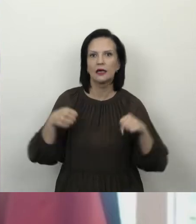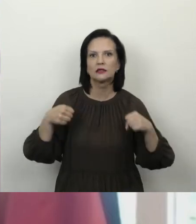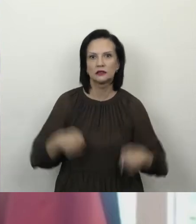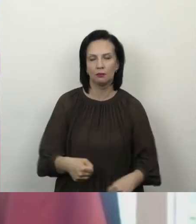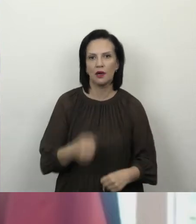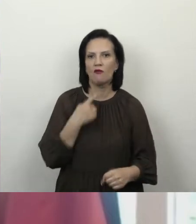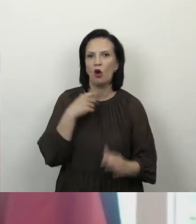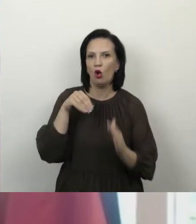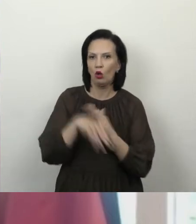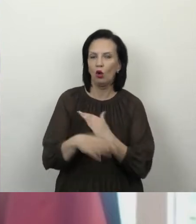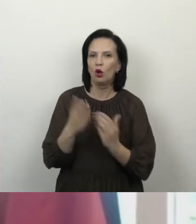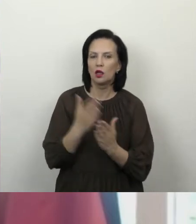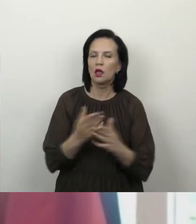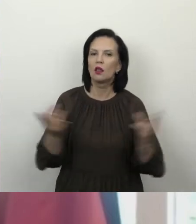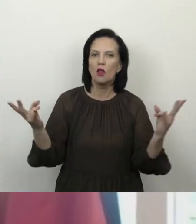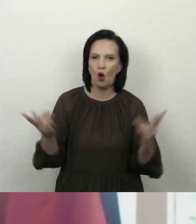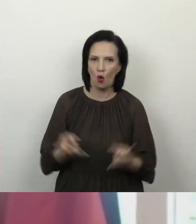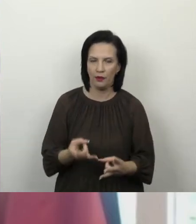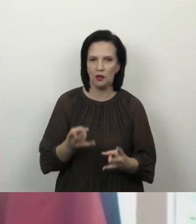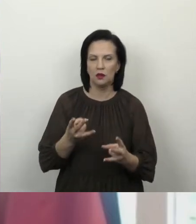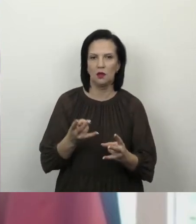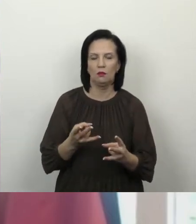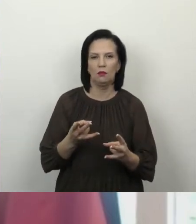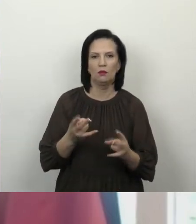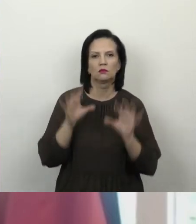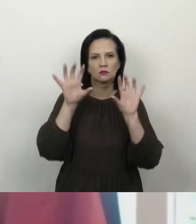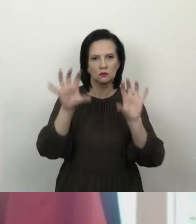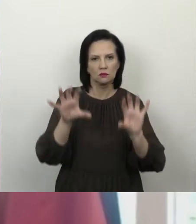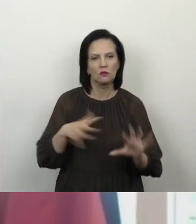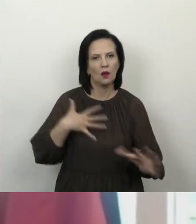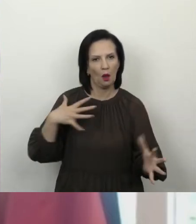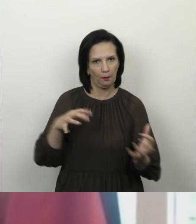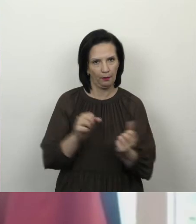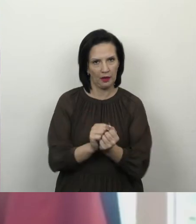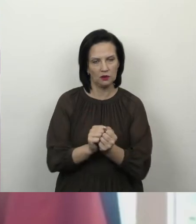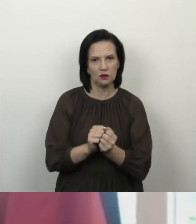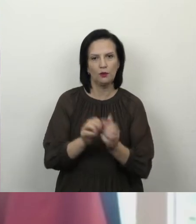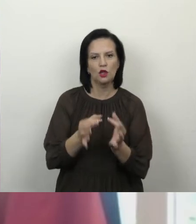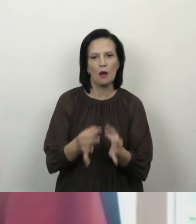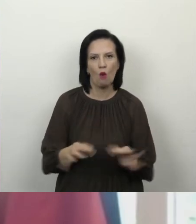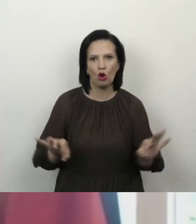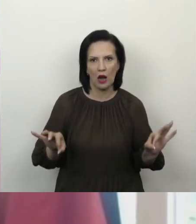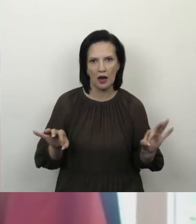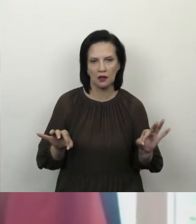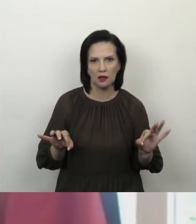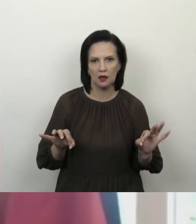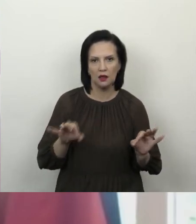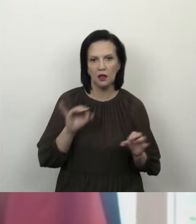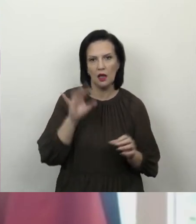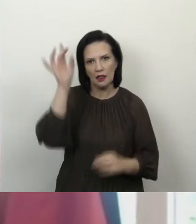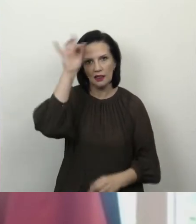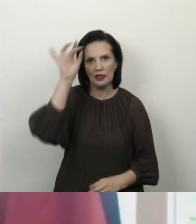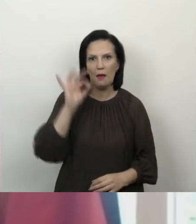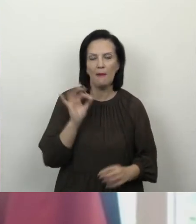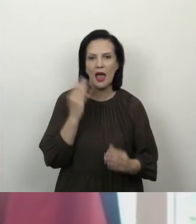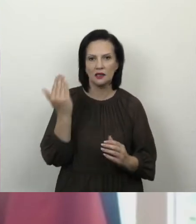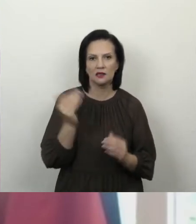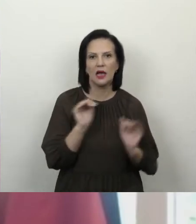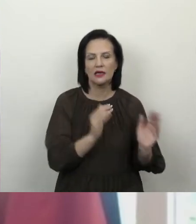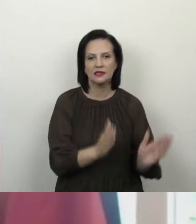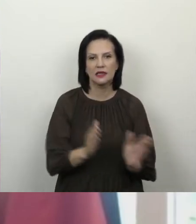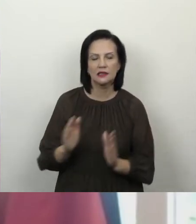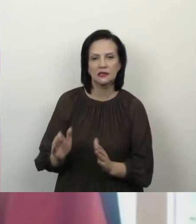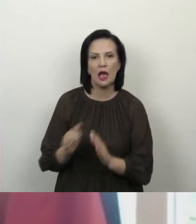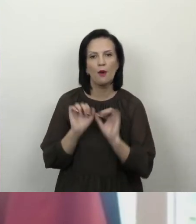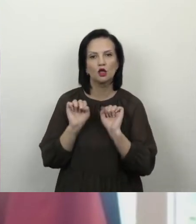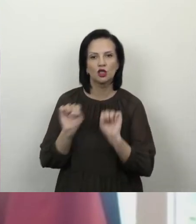compulsory provision of the principle of democracy. The German system for protecting the right to vote follows